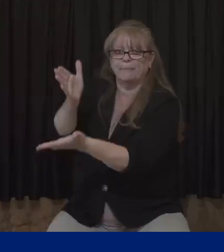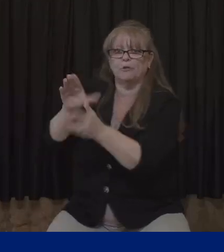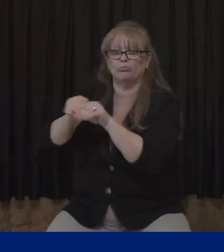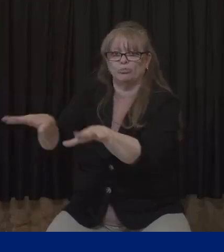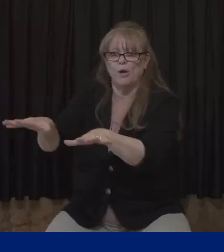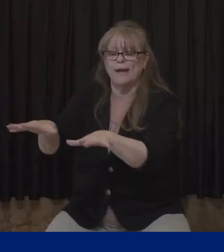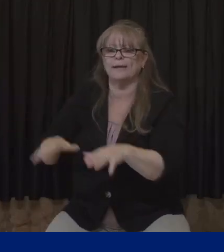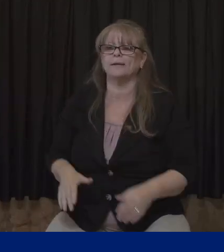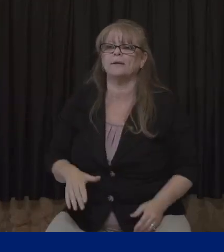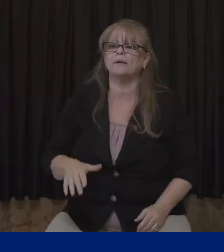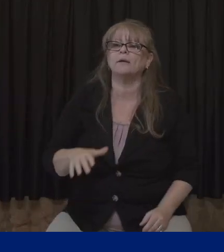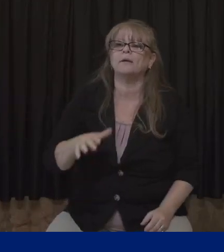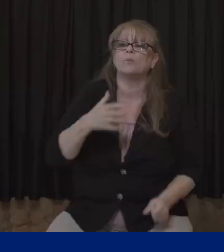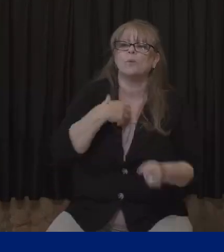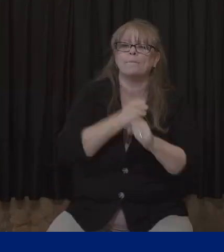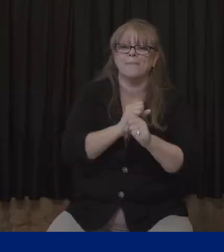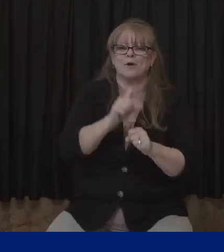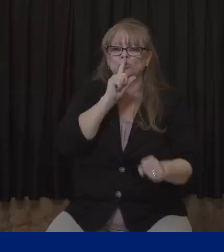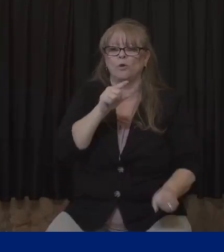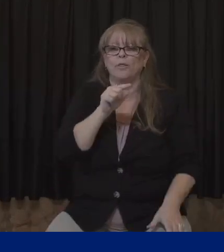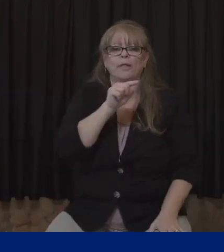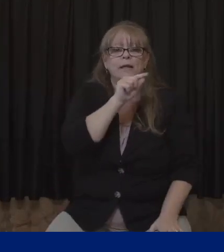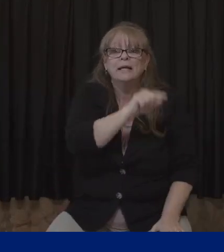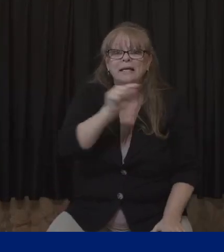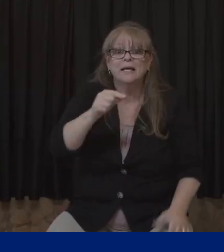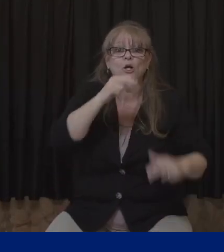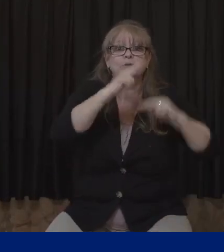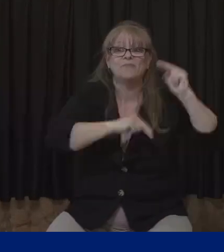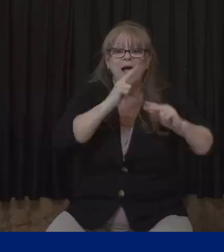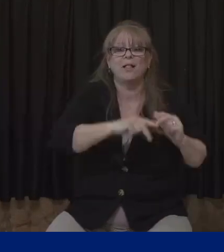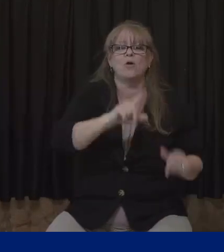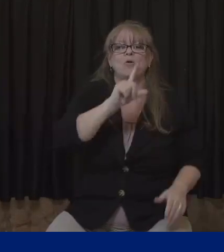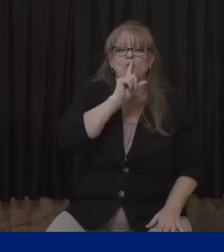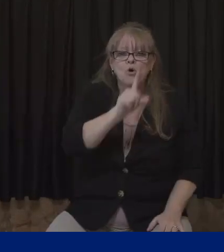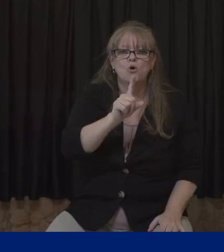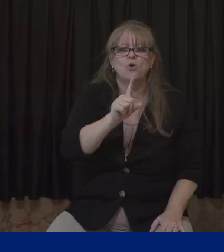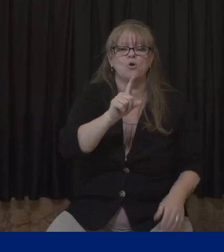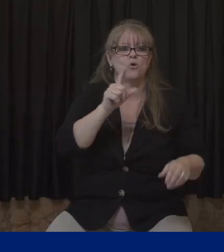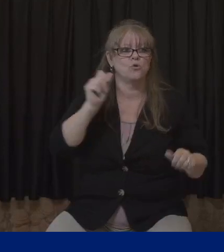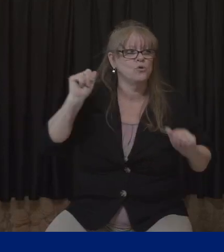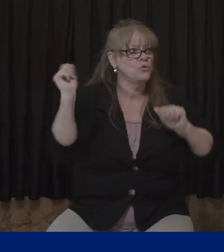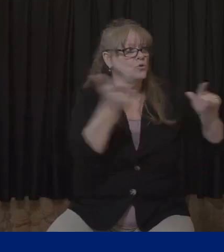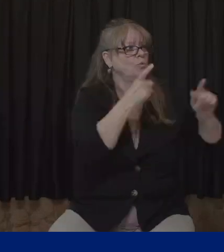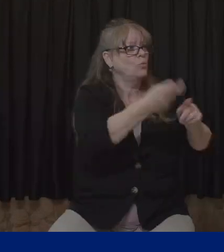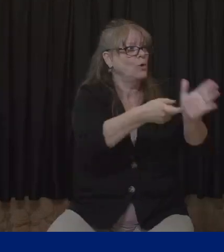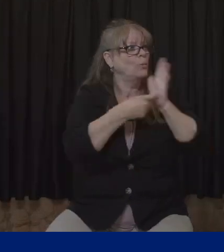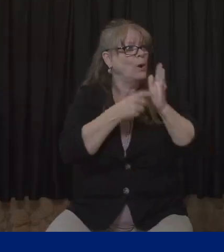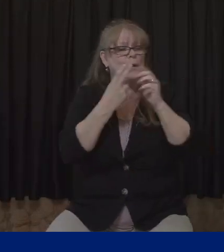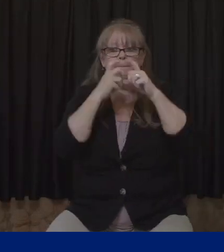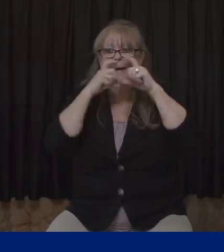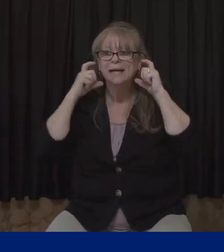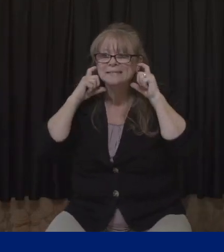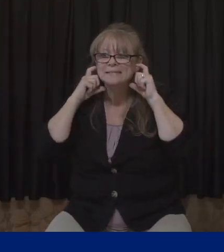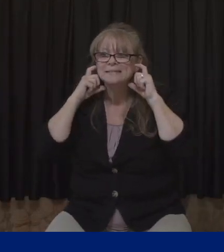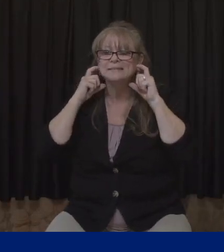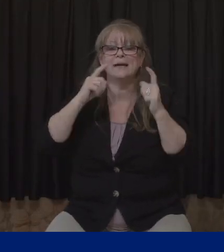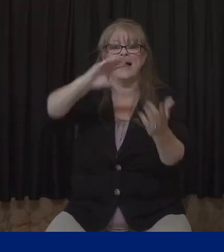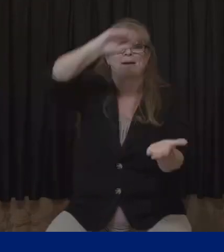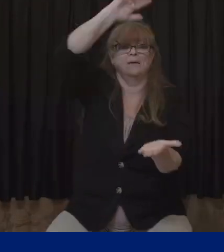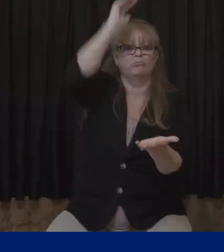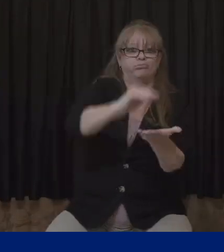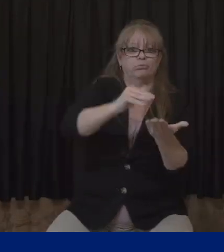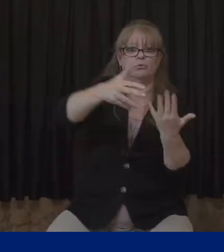truly happens in every facility in the state, and also making sure that they're wearing appropriate masks when they're at the facility. We've